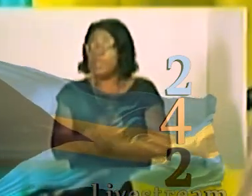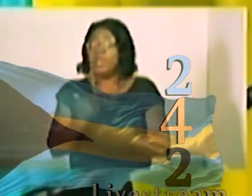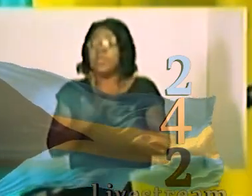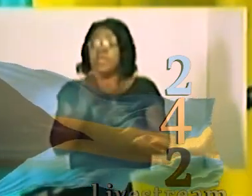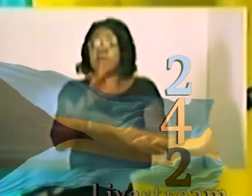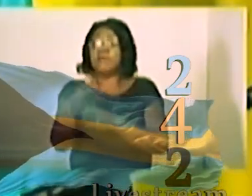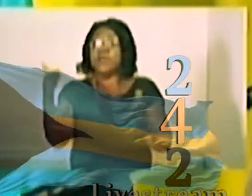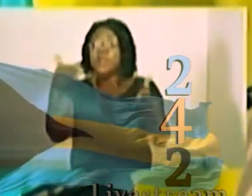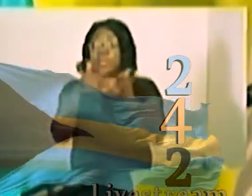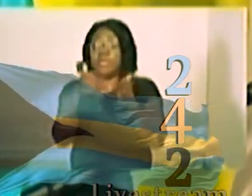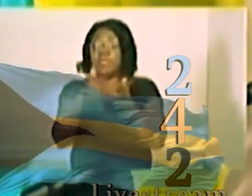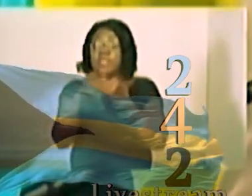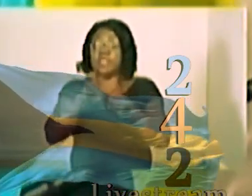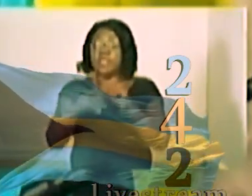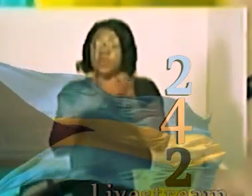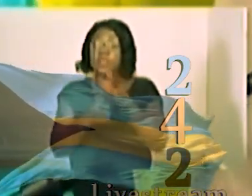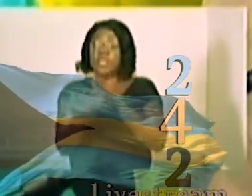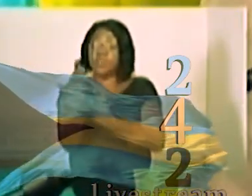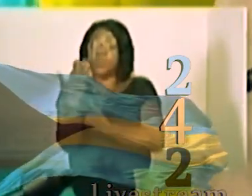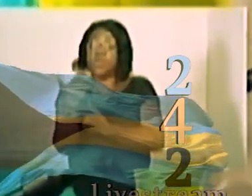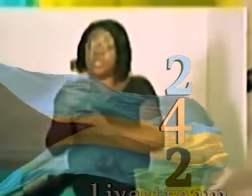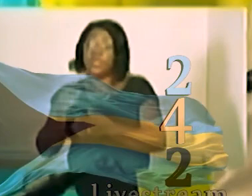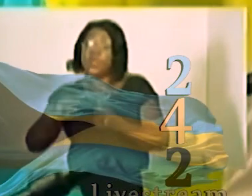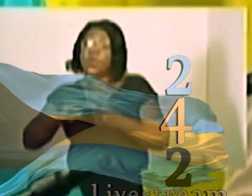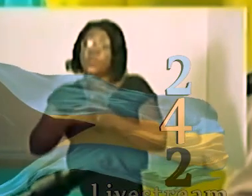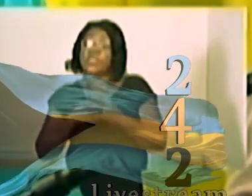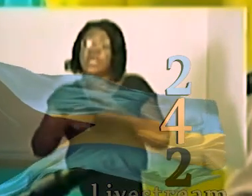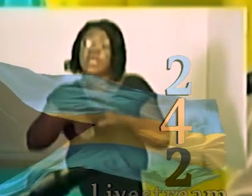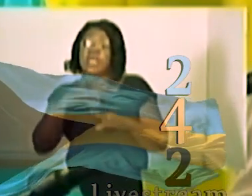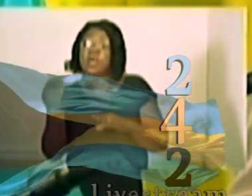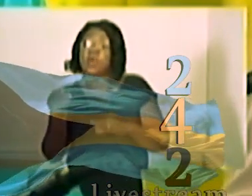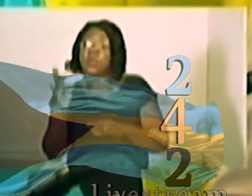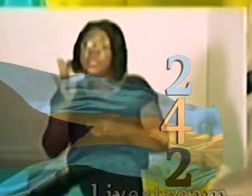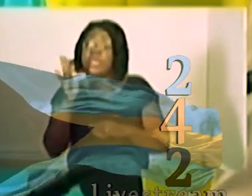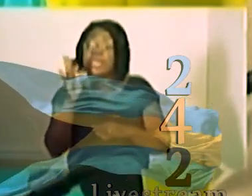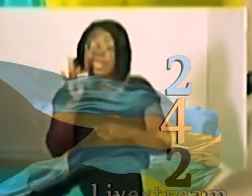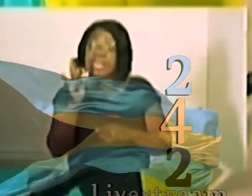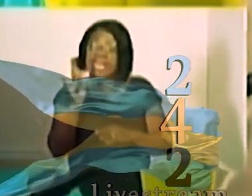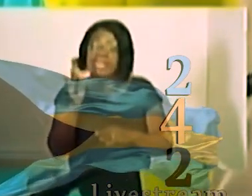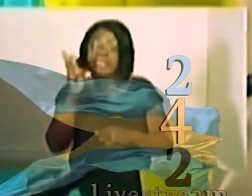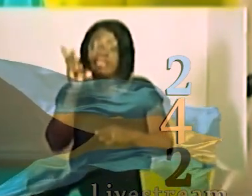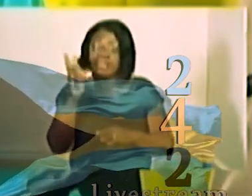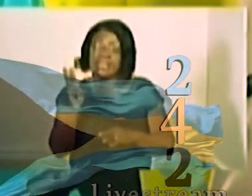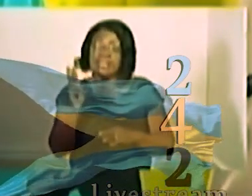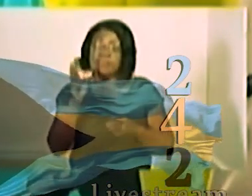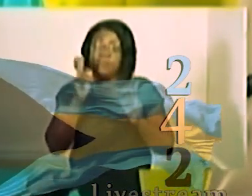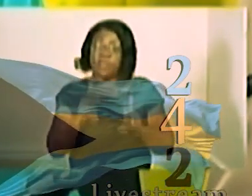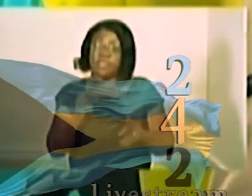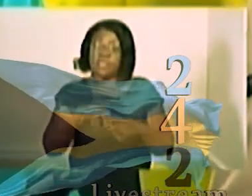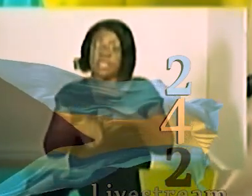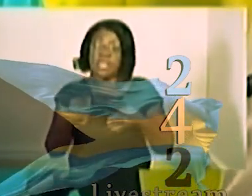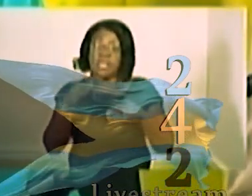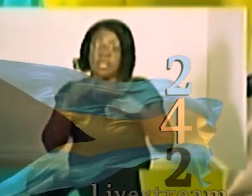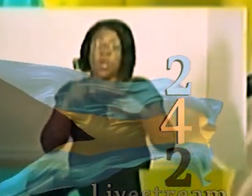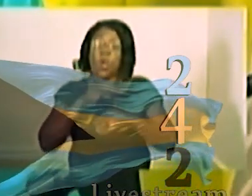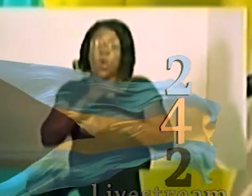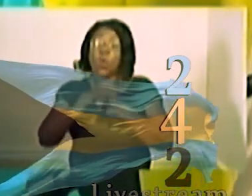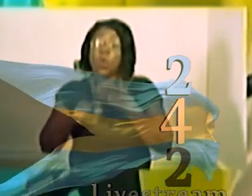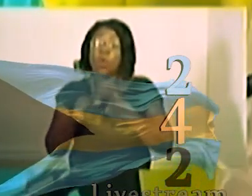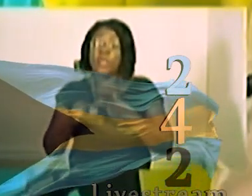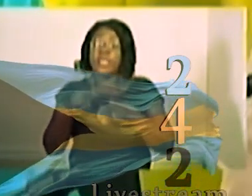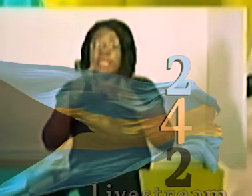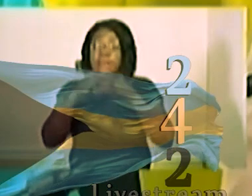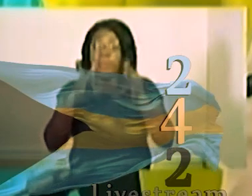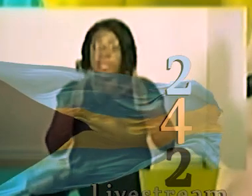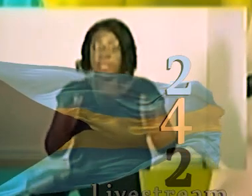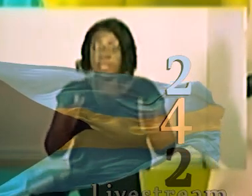Good afternoon again. So this morning we started out with 86 individuals in our quarantine facilities. We had an